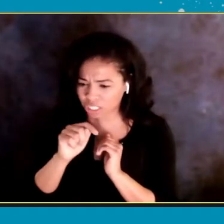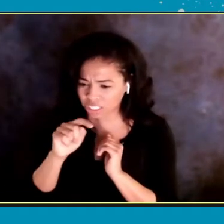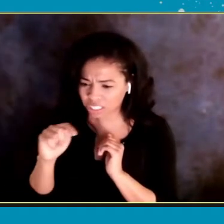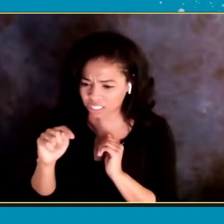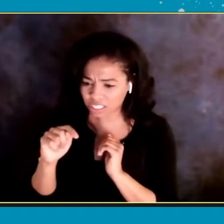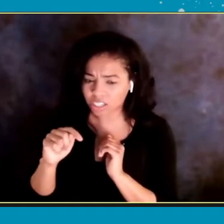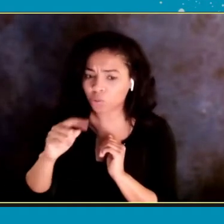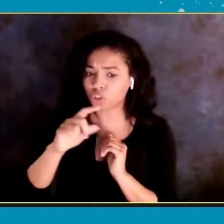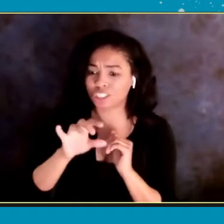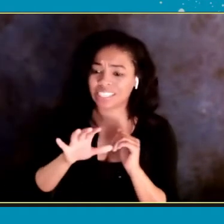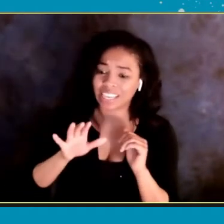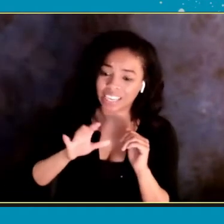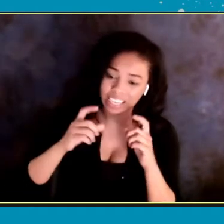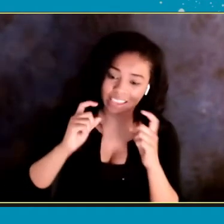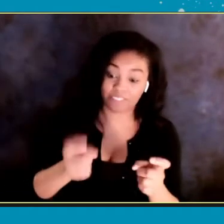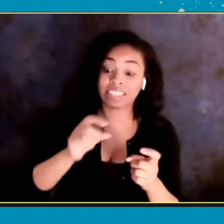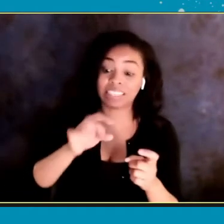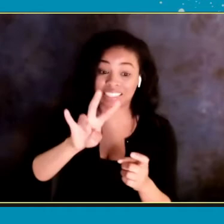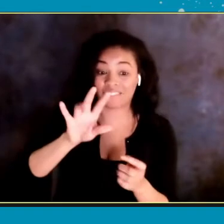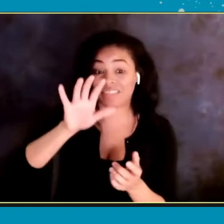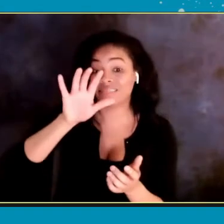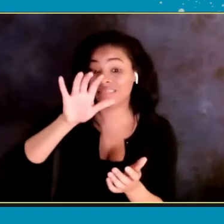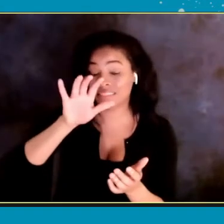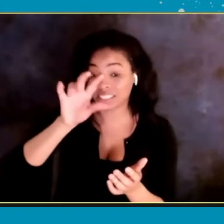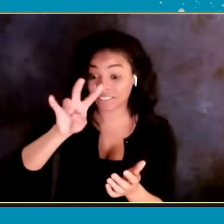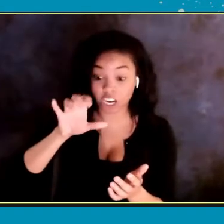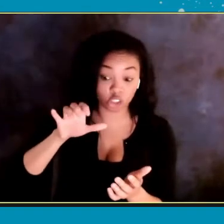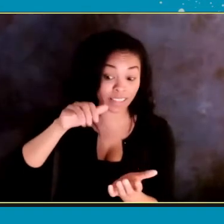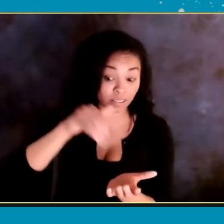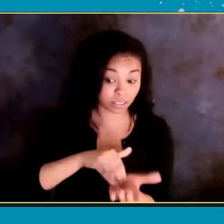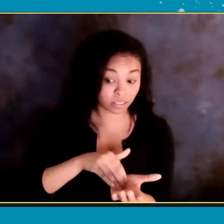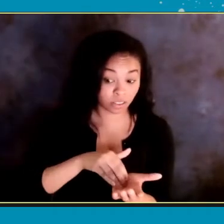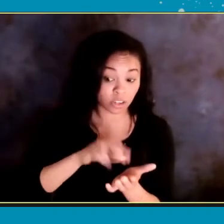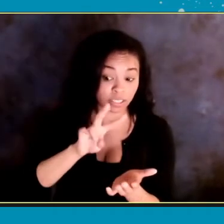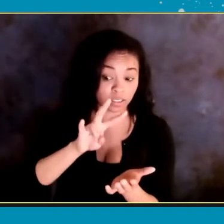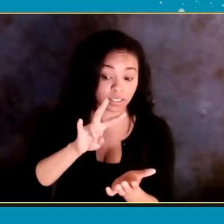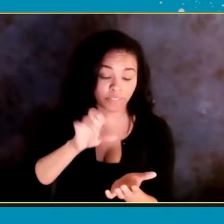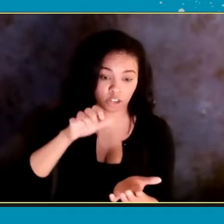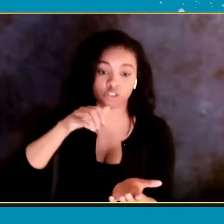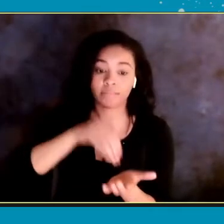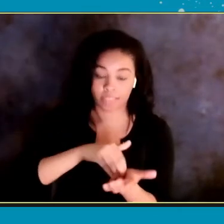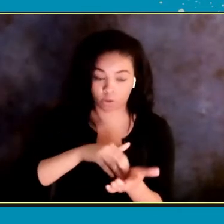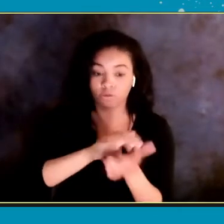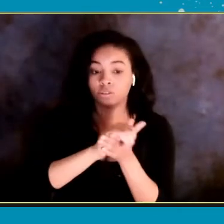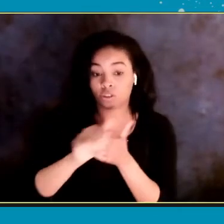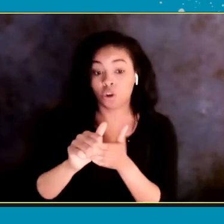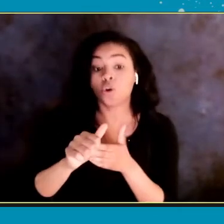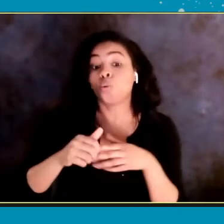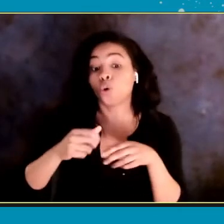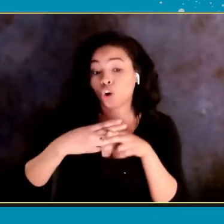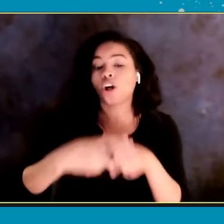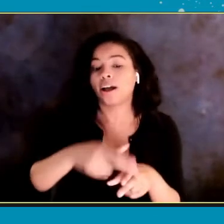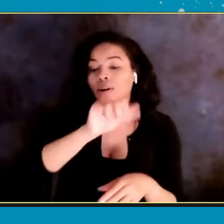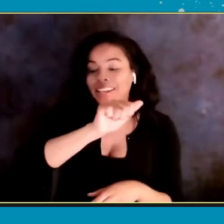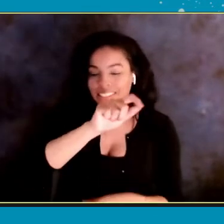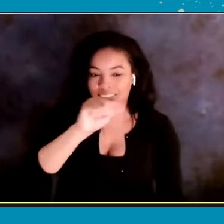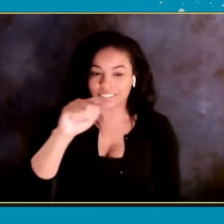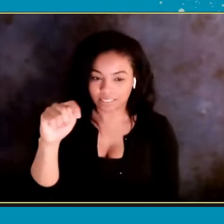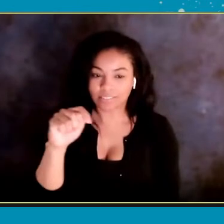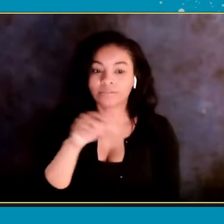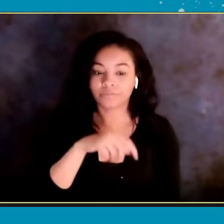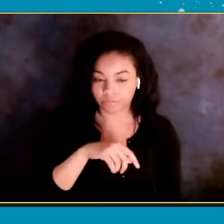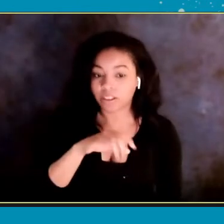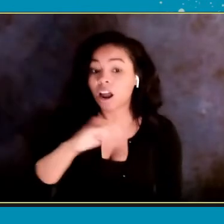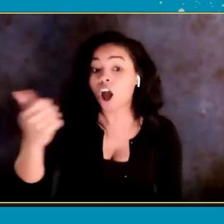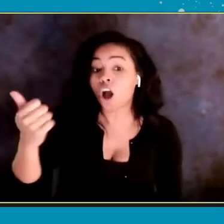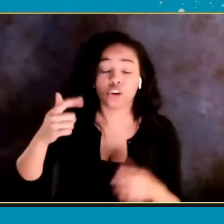$574,000 since 2018 to the supporters of voter suppression. So we're calling on AT&T, Southwest Airlines, and other major